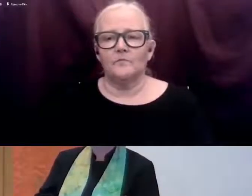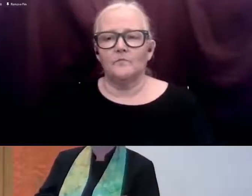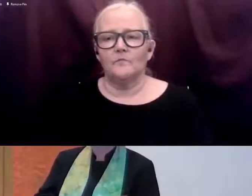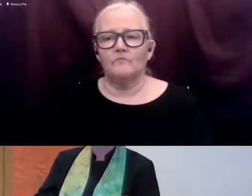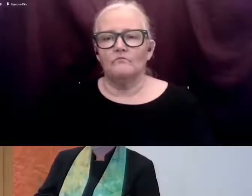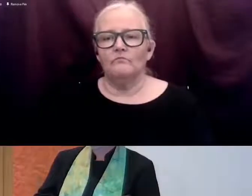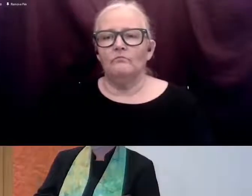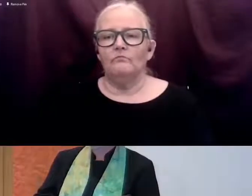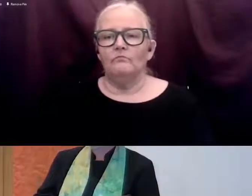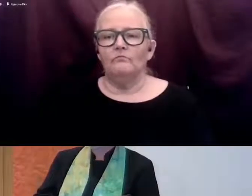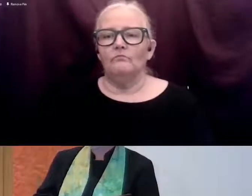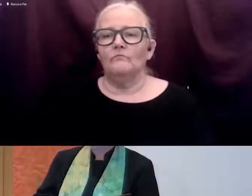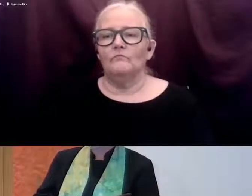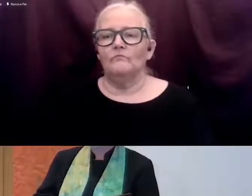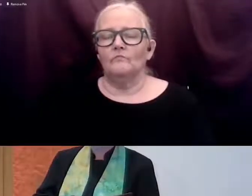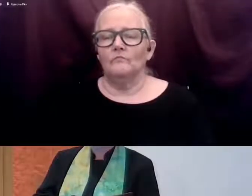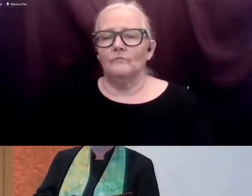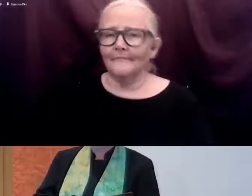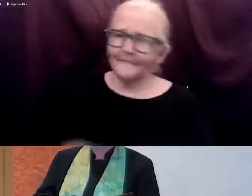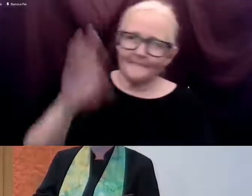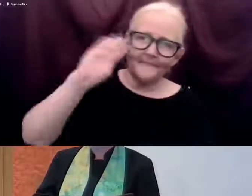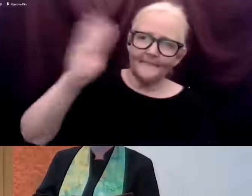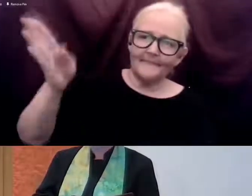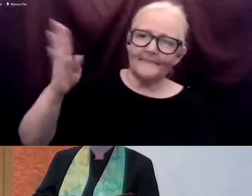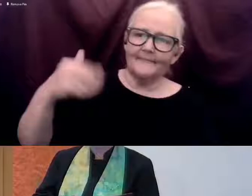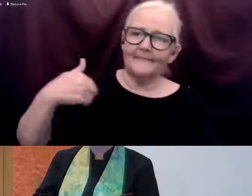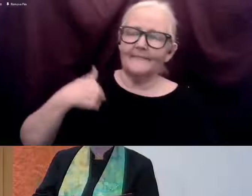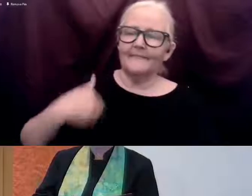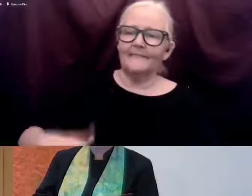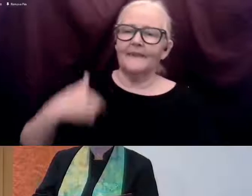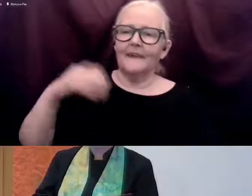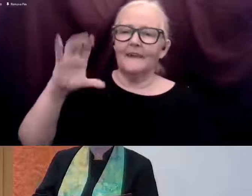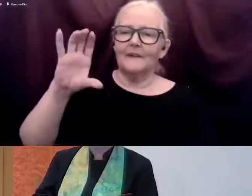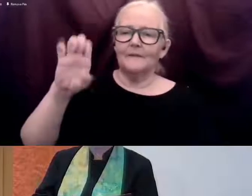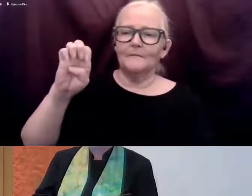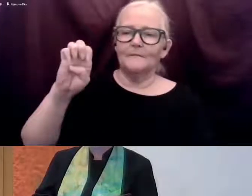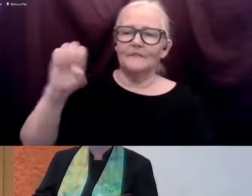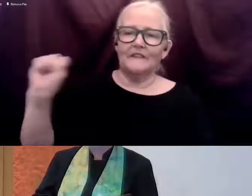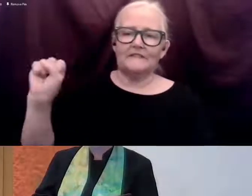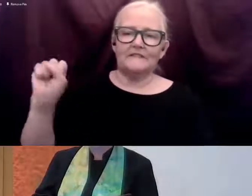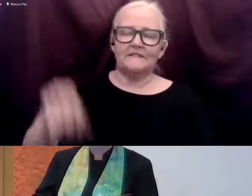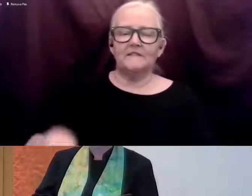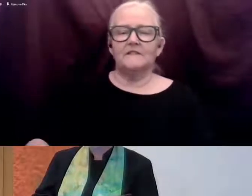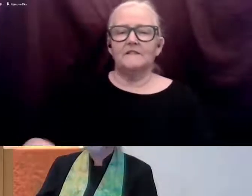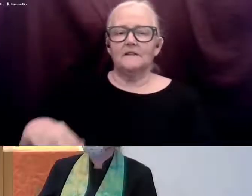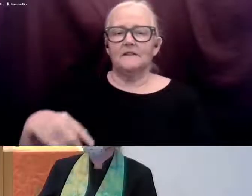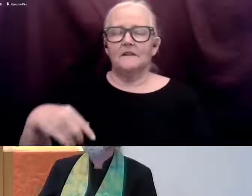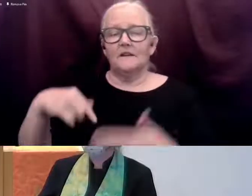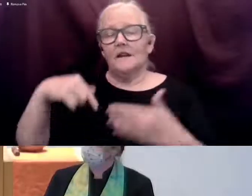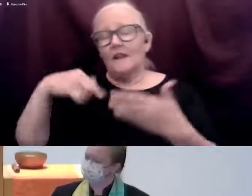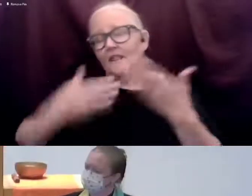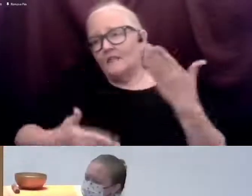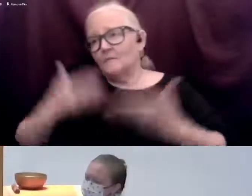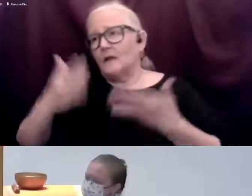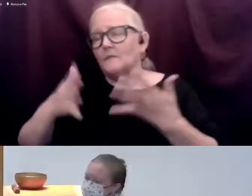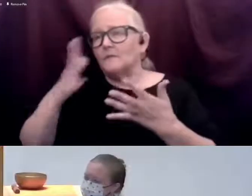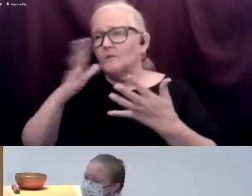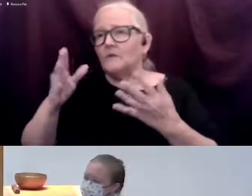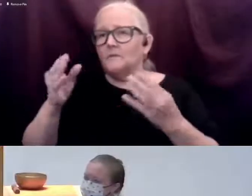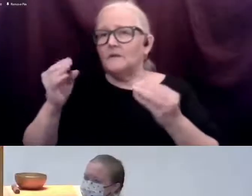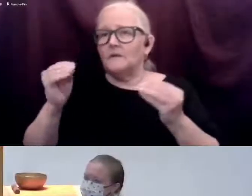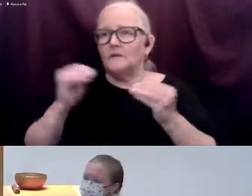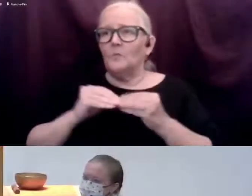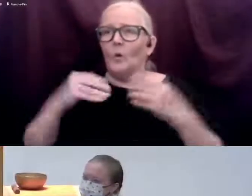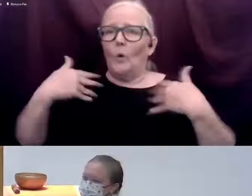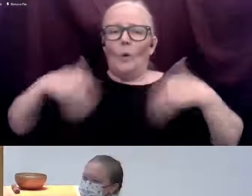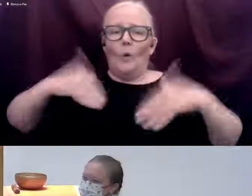Hello, I'm Cease. This would have been a more impactful joy if I had not shared it with like 2 other people today